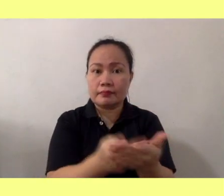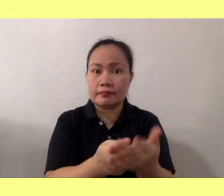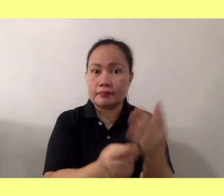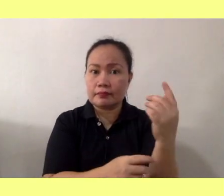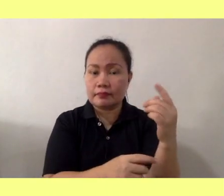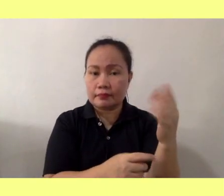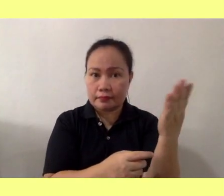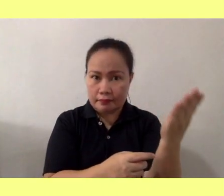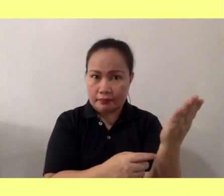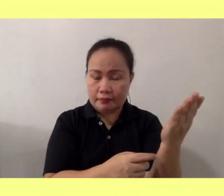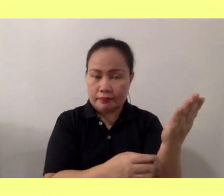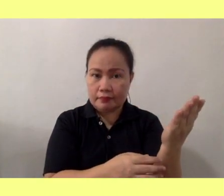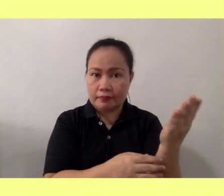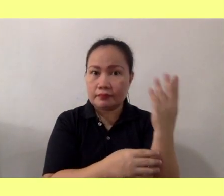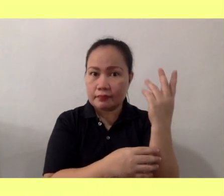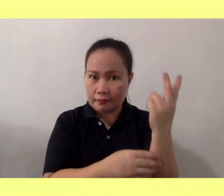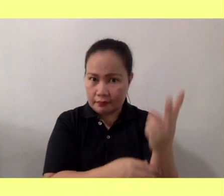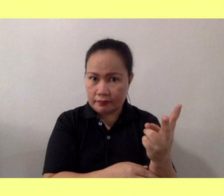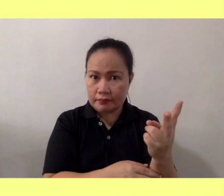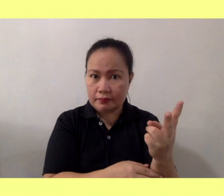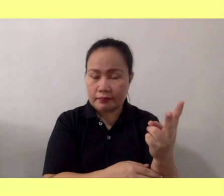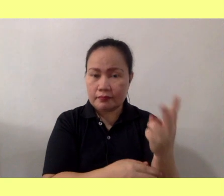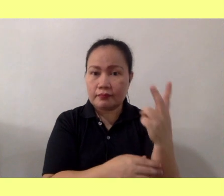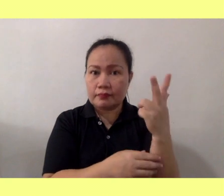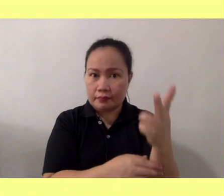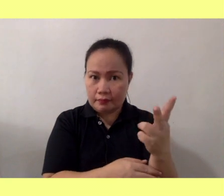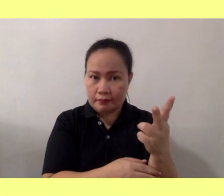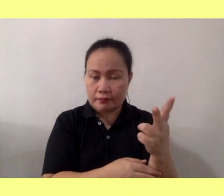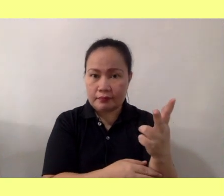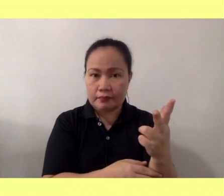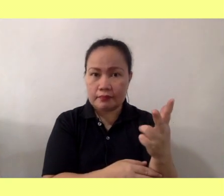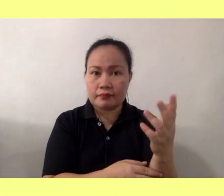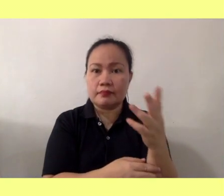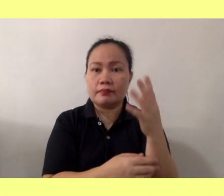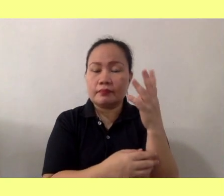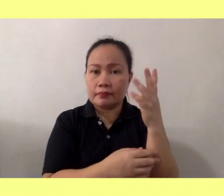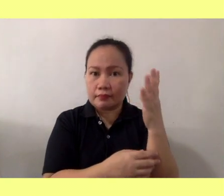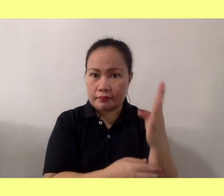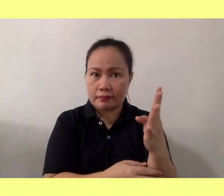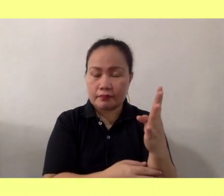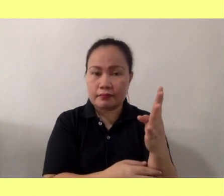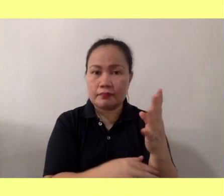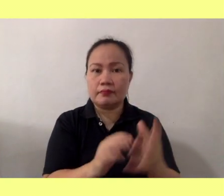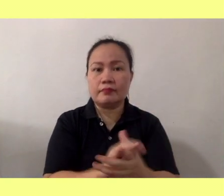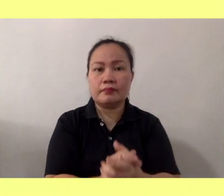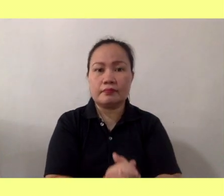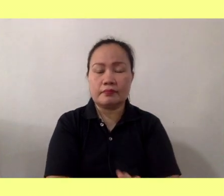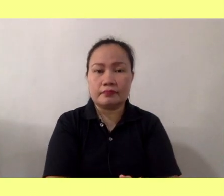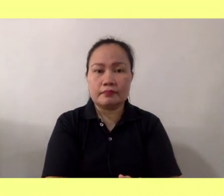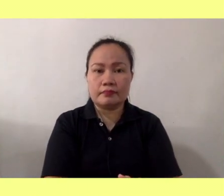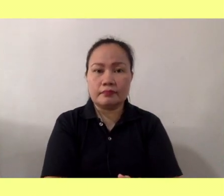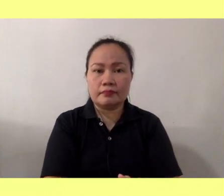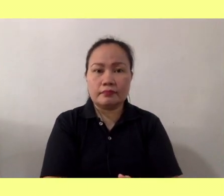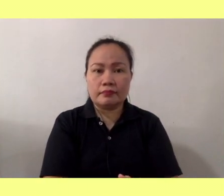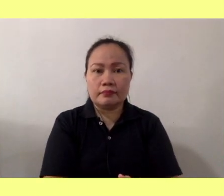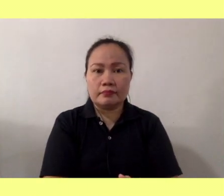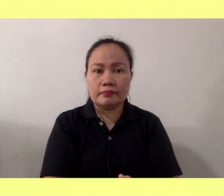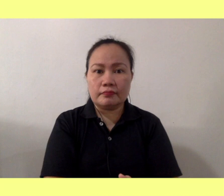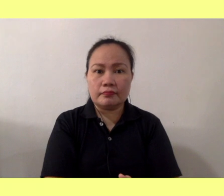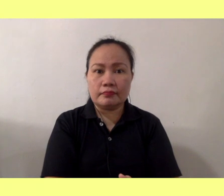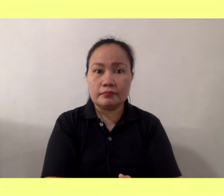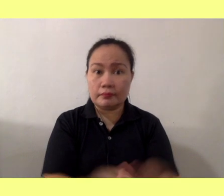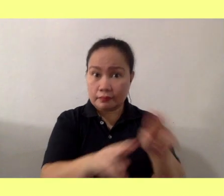the undefined terms, defined terms, the axioms or postulates, and the theorems. Now,